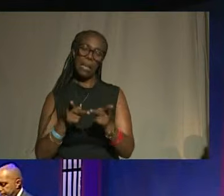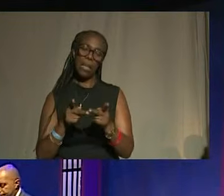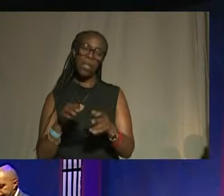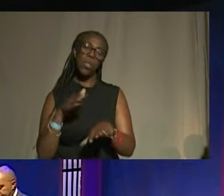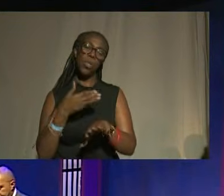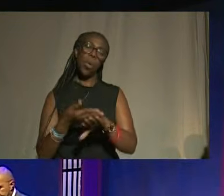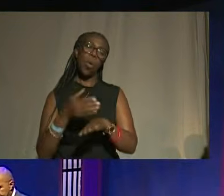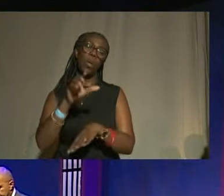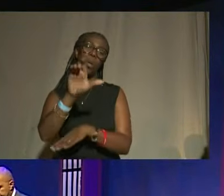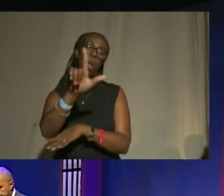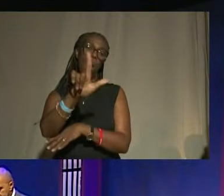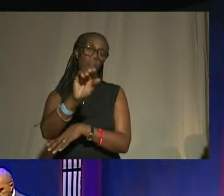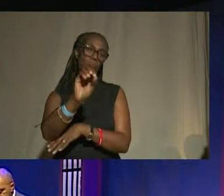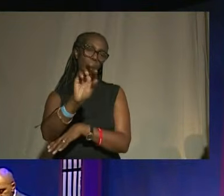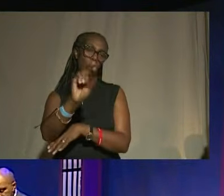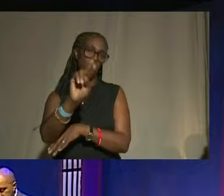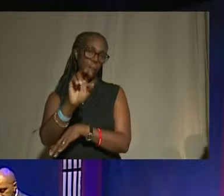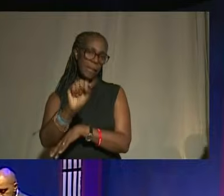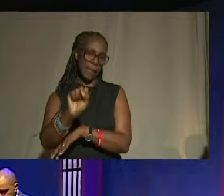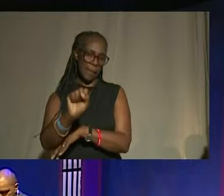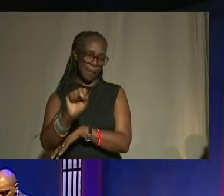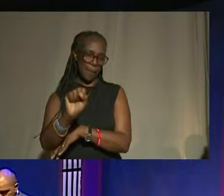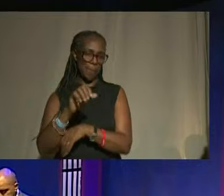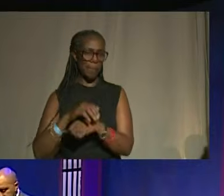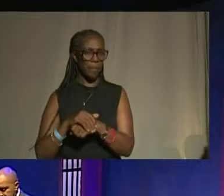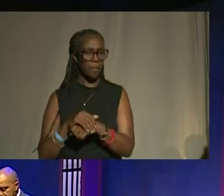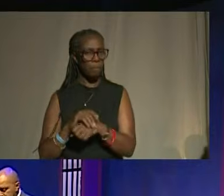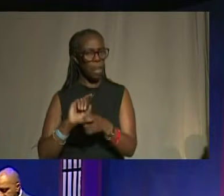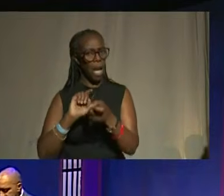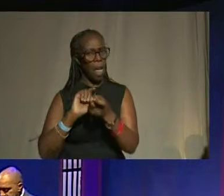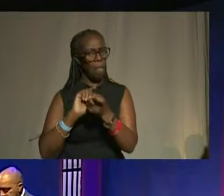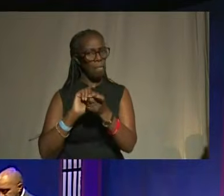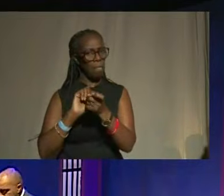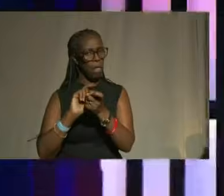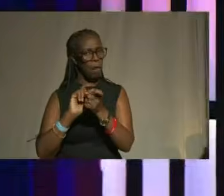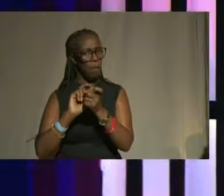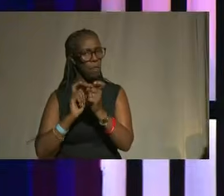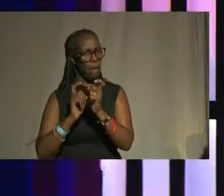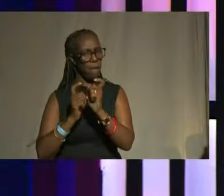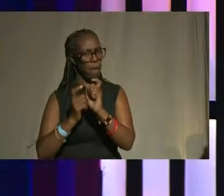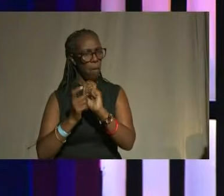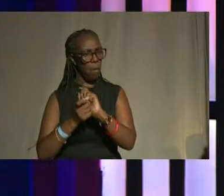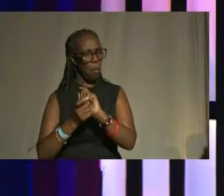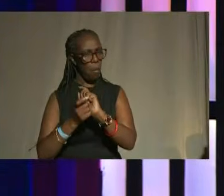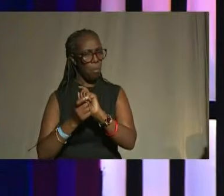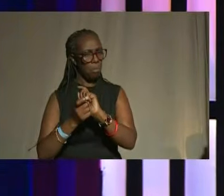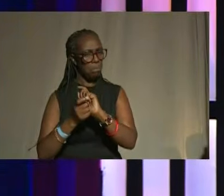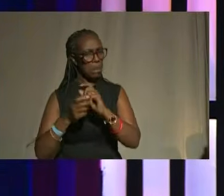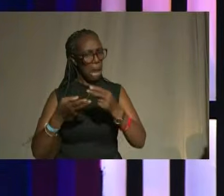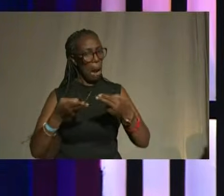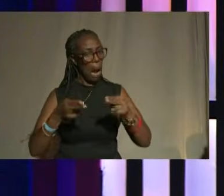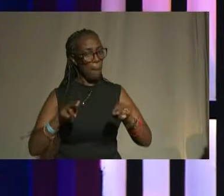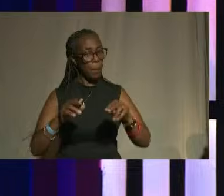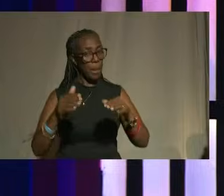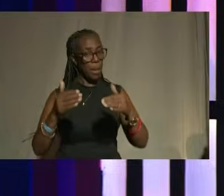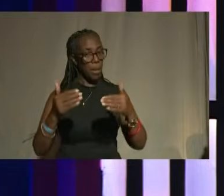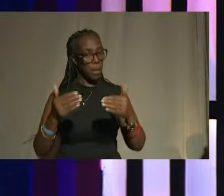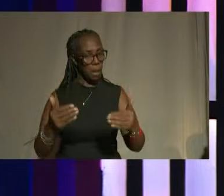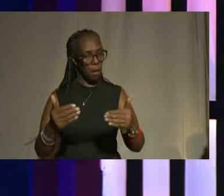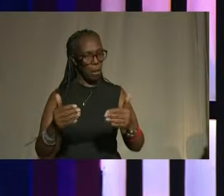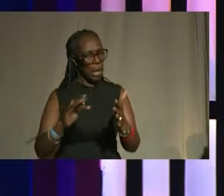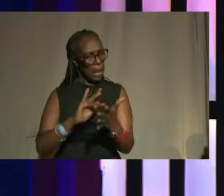I think that the reforms that are taking place within the banking sector, the independent central bank, which